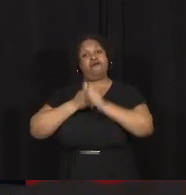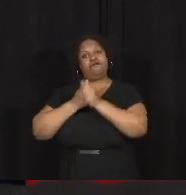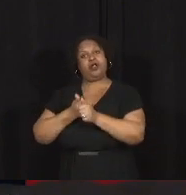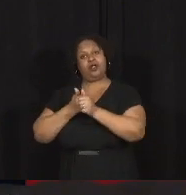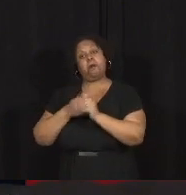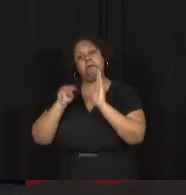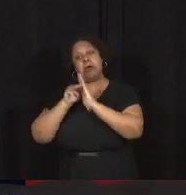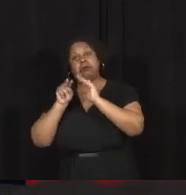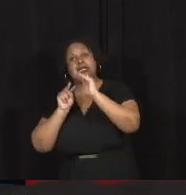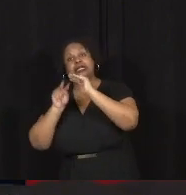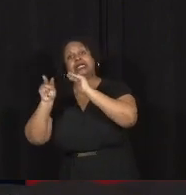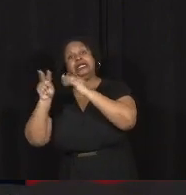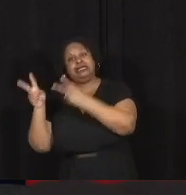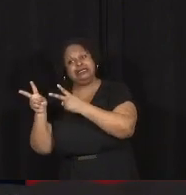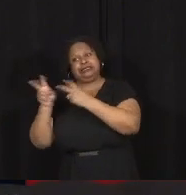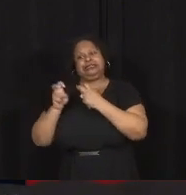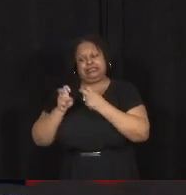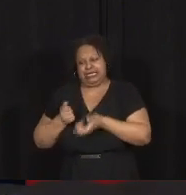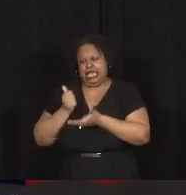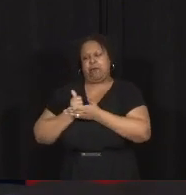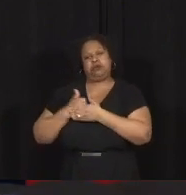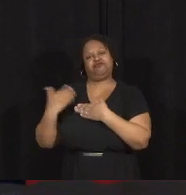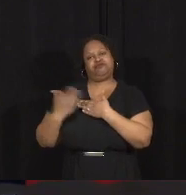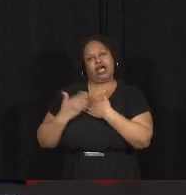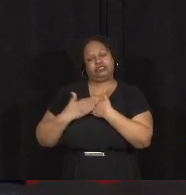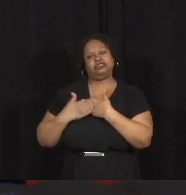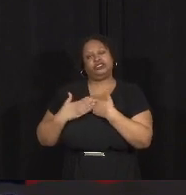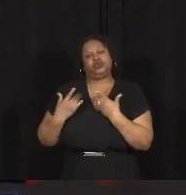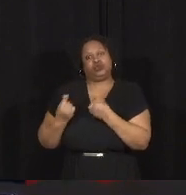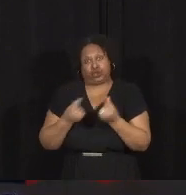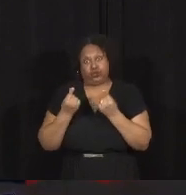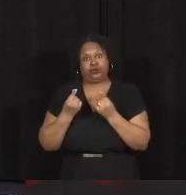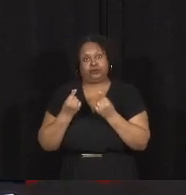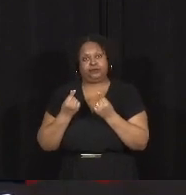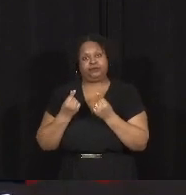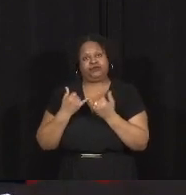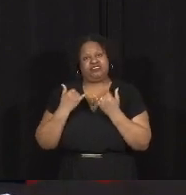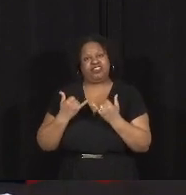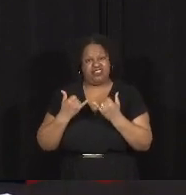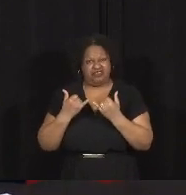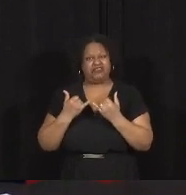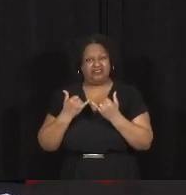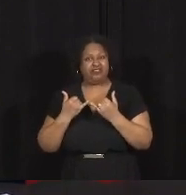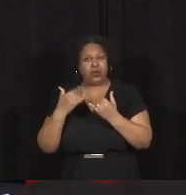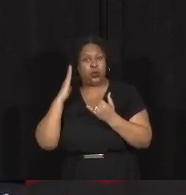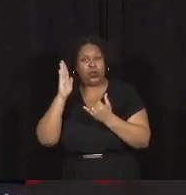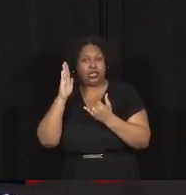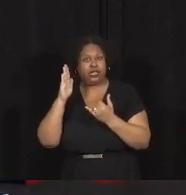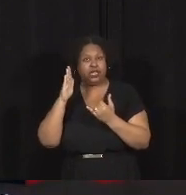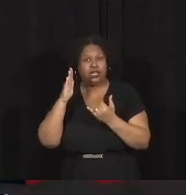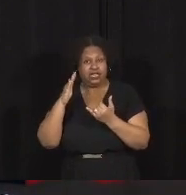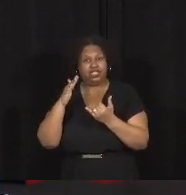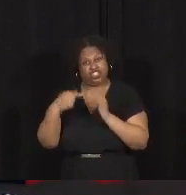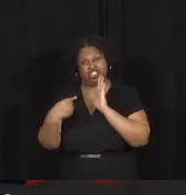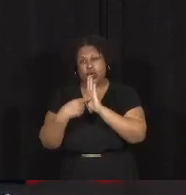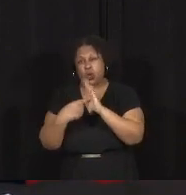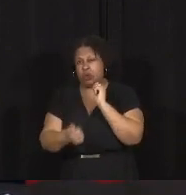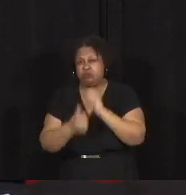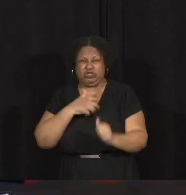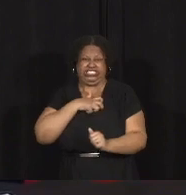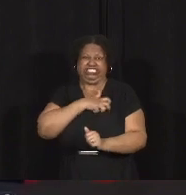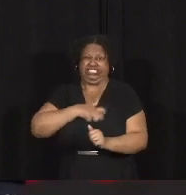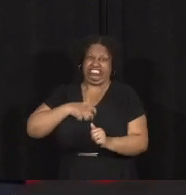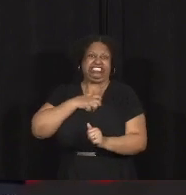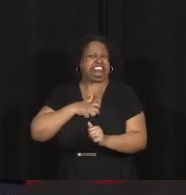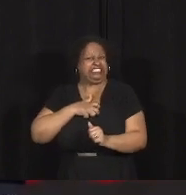I want to turn now to perhaps what might be the most disturbing slide in this deck for those who